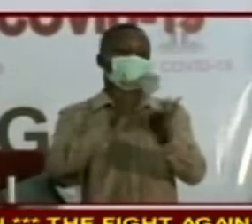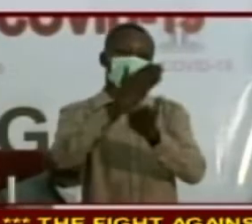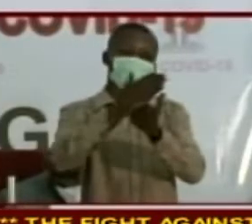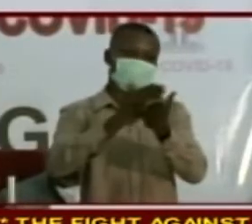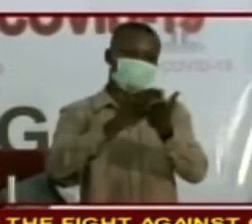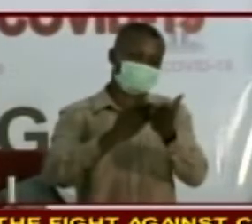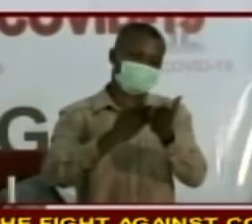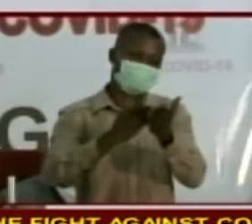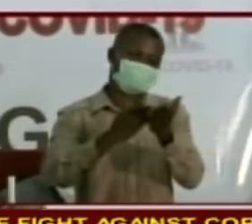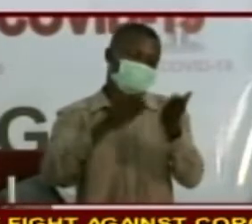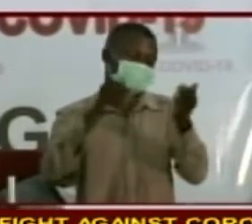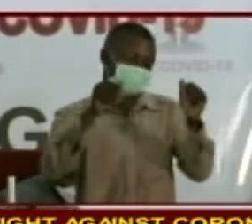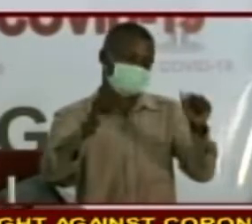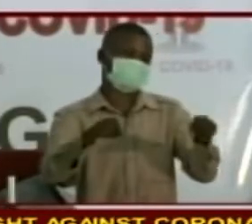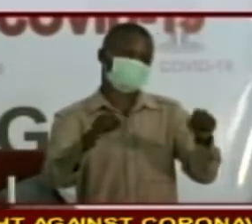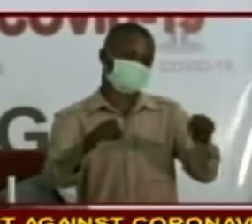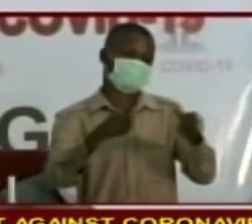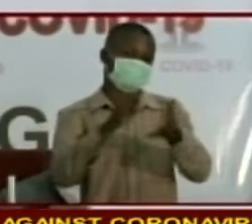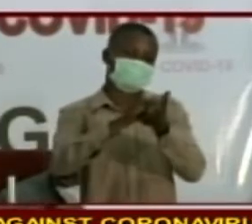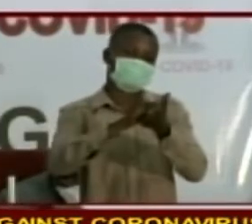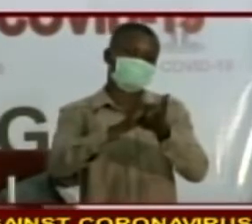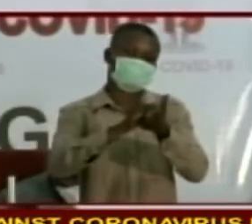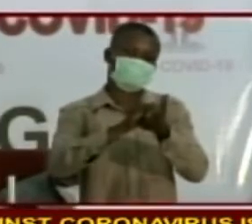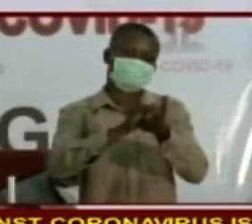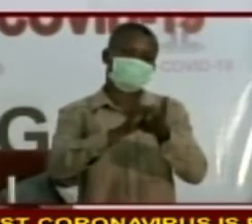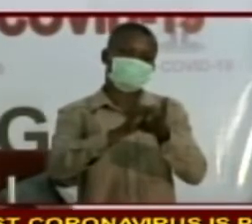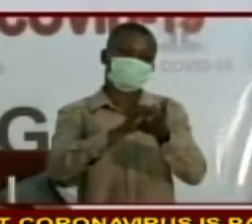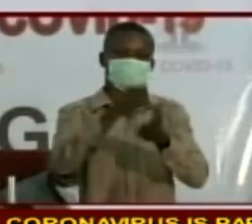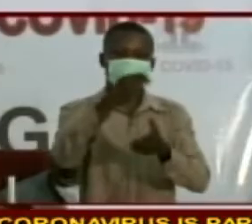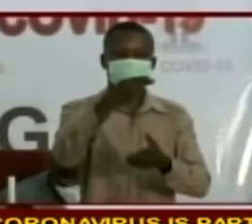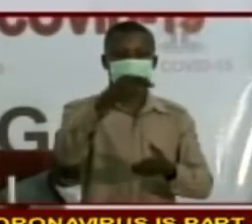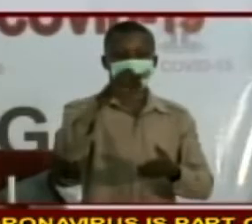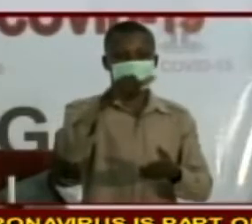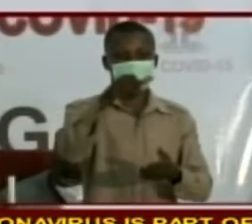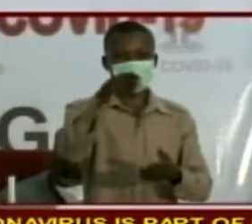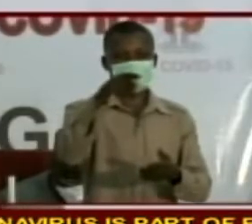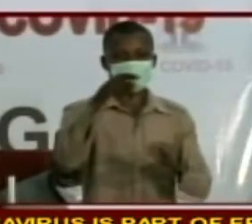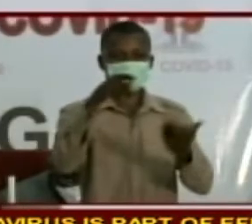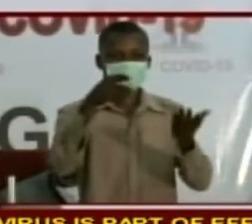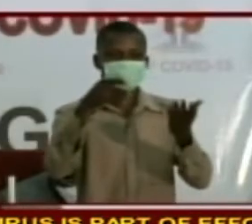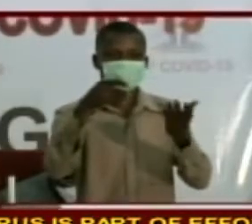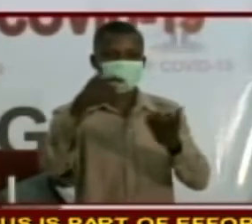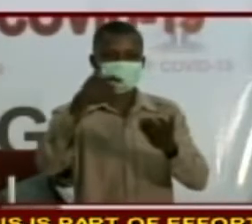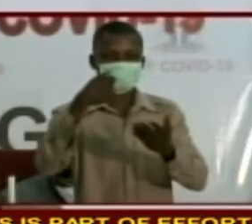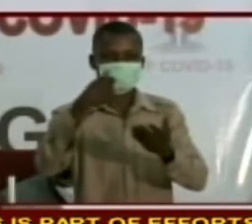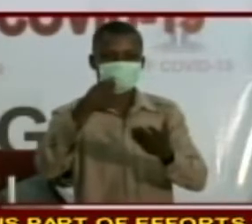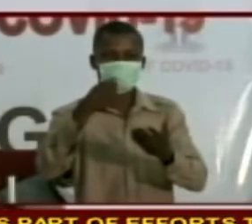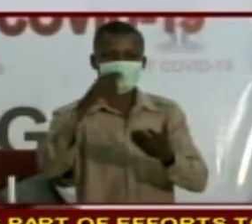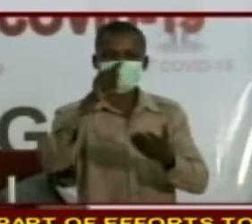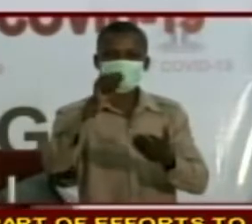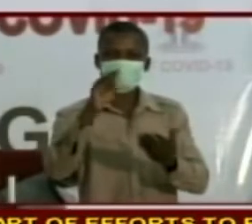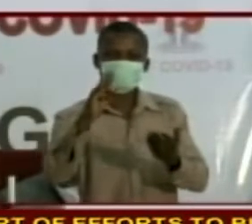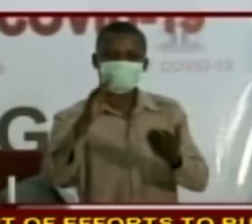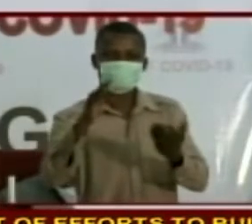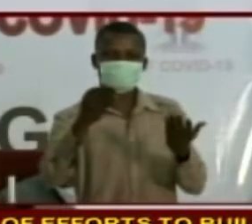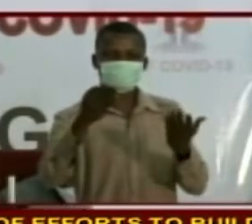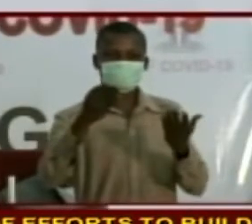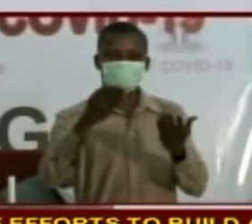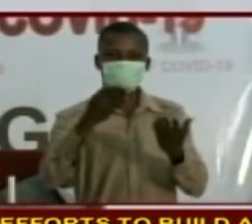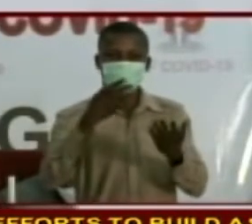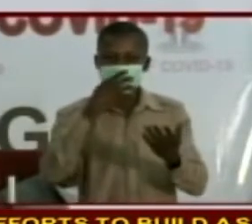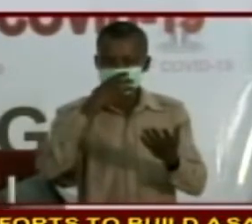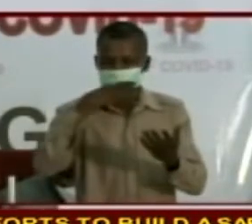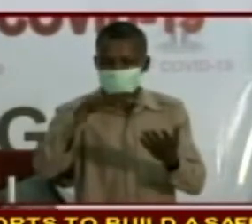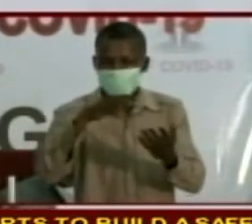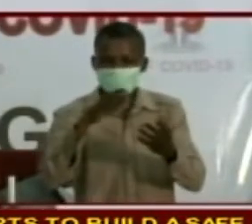possibility that high temperature, humid environment, and what have you